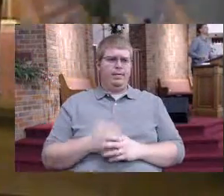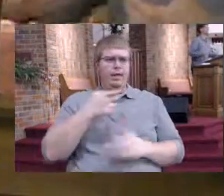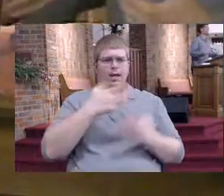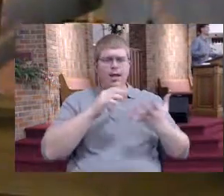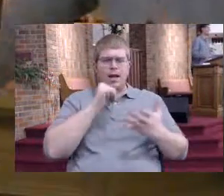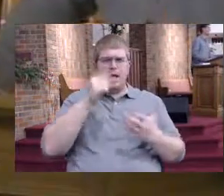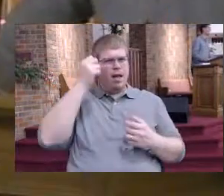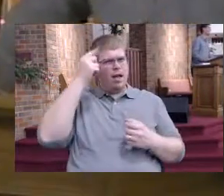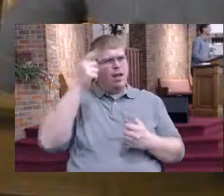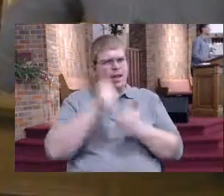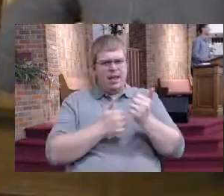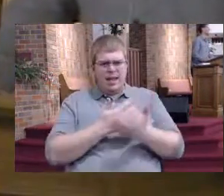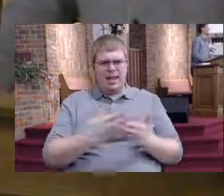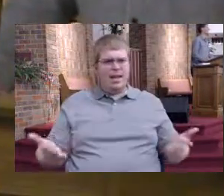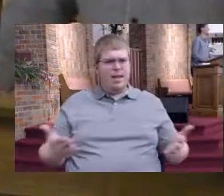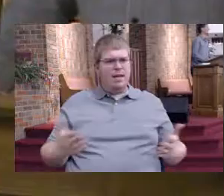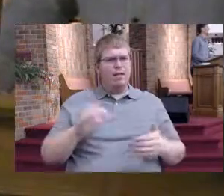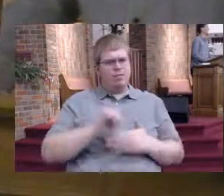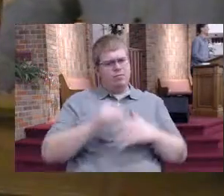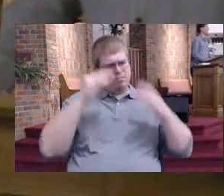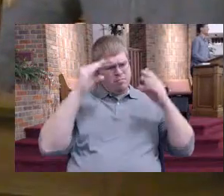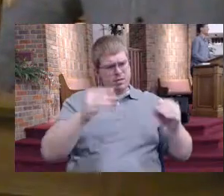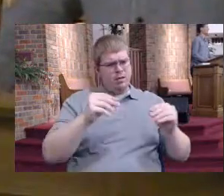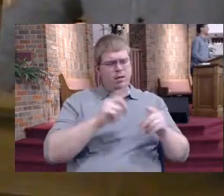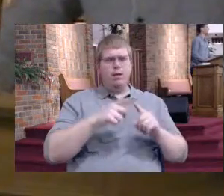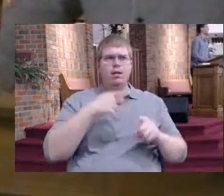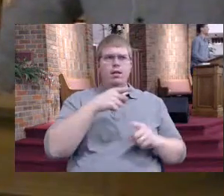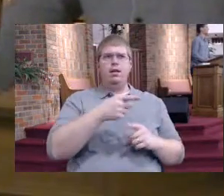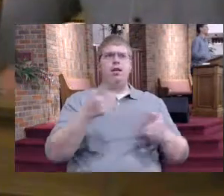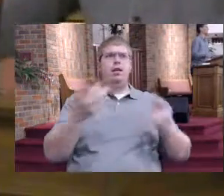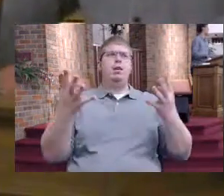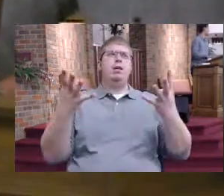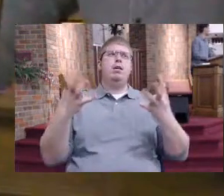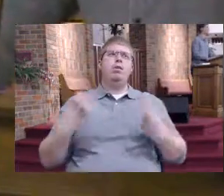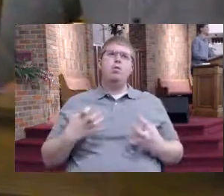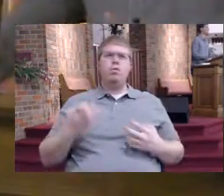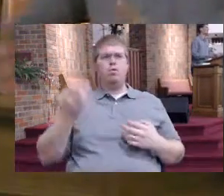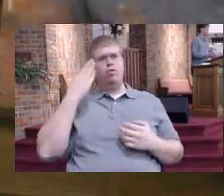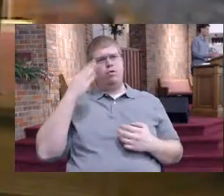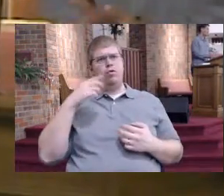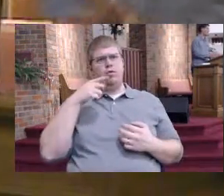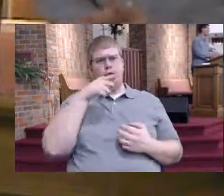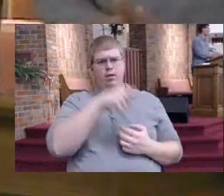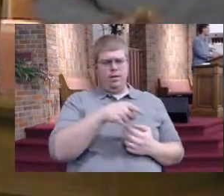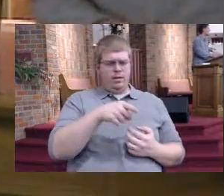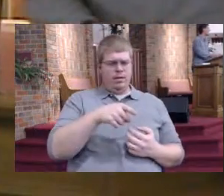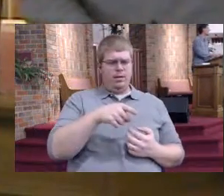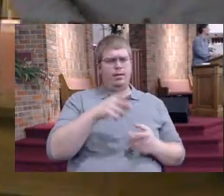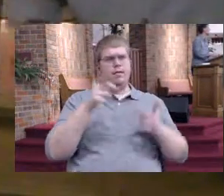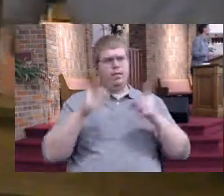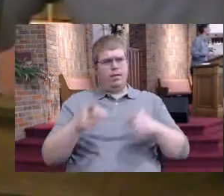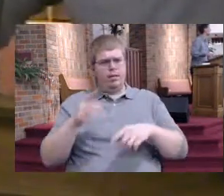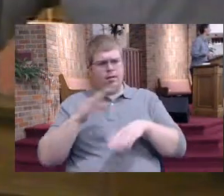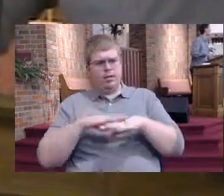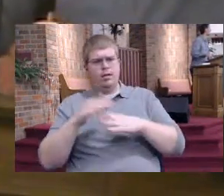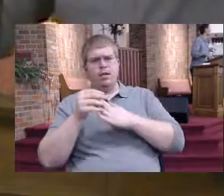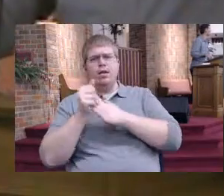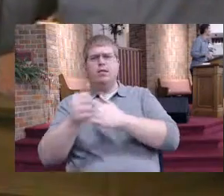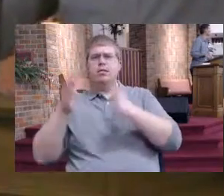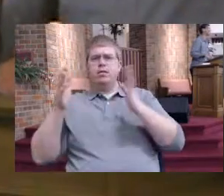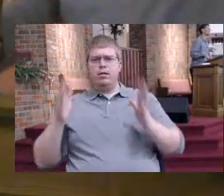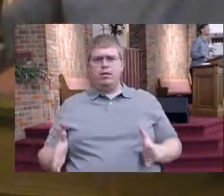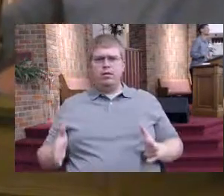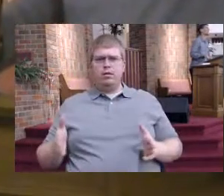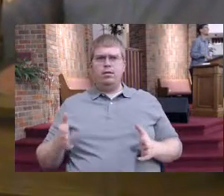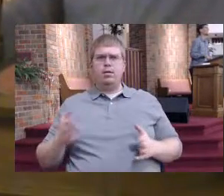even everything that we're teaching them, they're just hungry. And they've elected leaders. And the last week before we